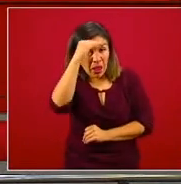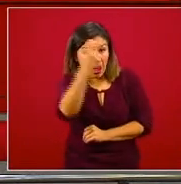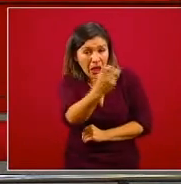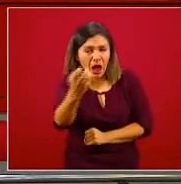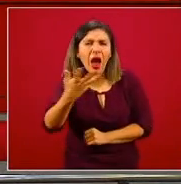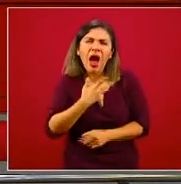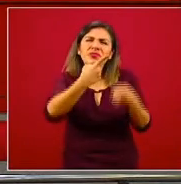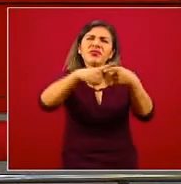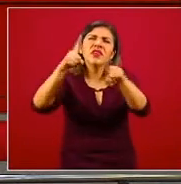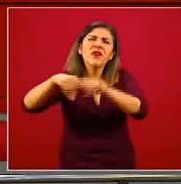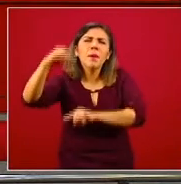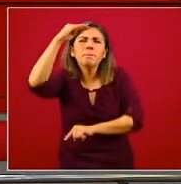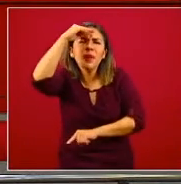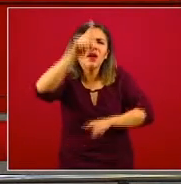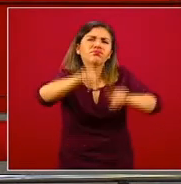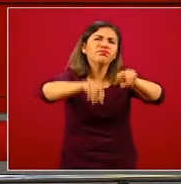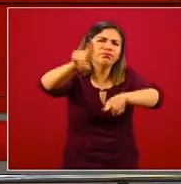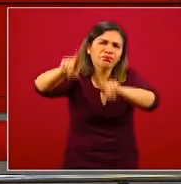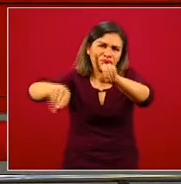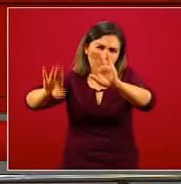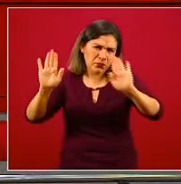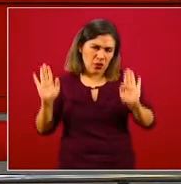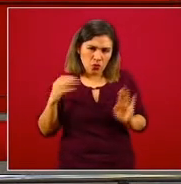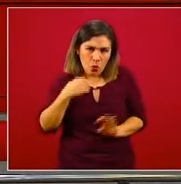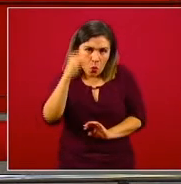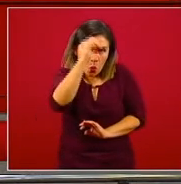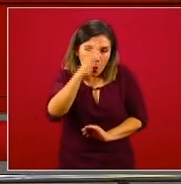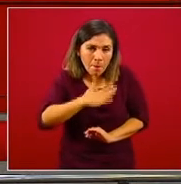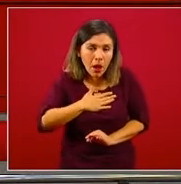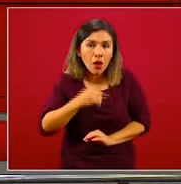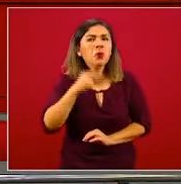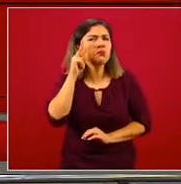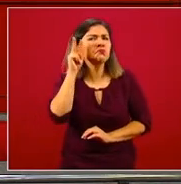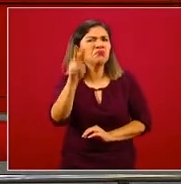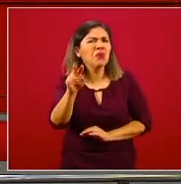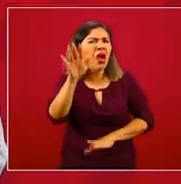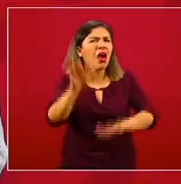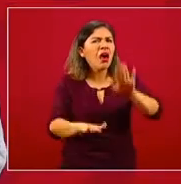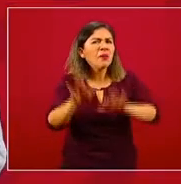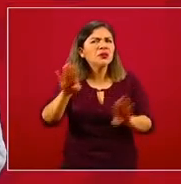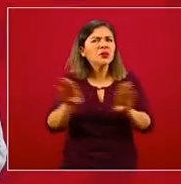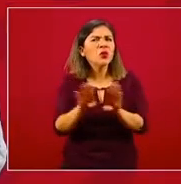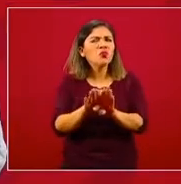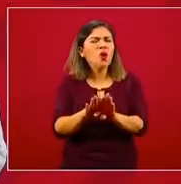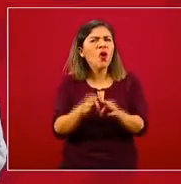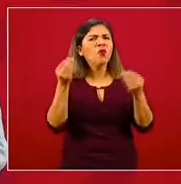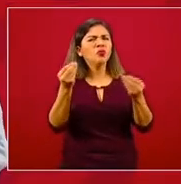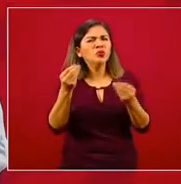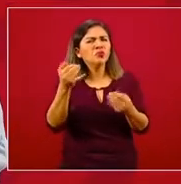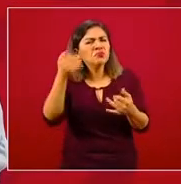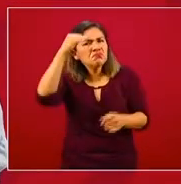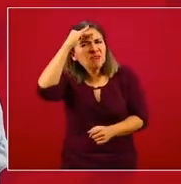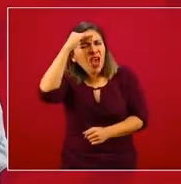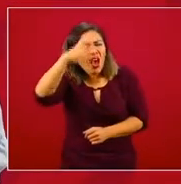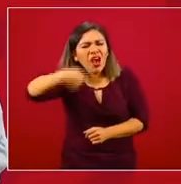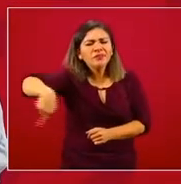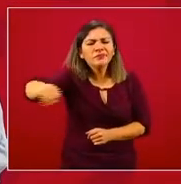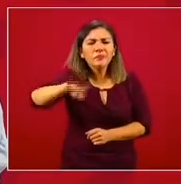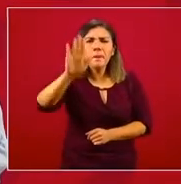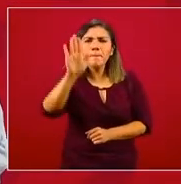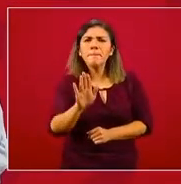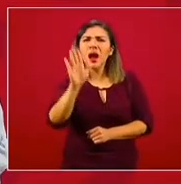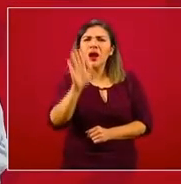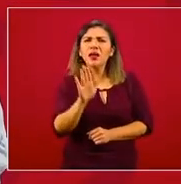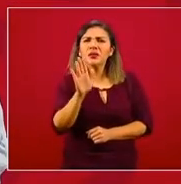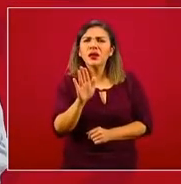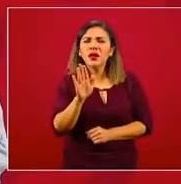I'm not saying that everybody who expresses this come from the same place. Motivations might come from different places, but